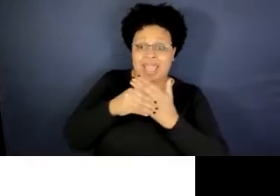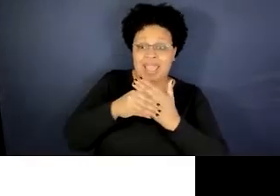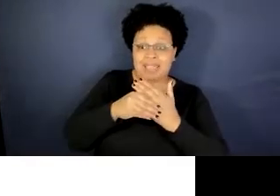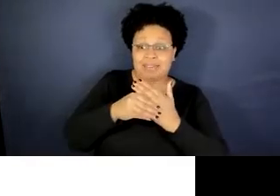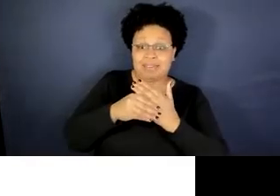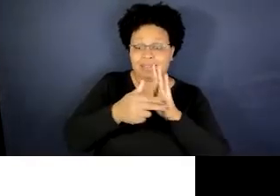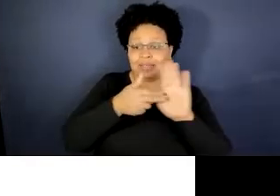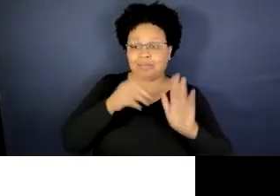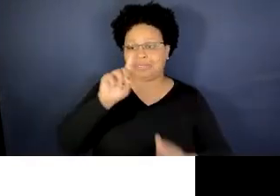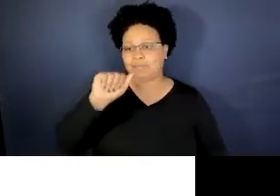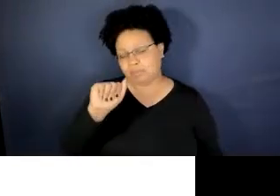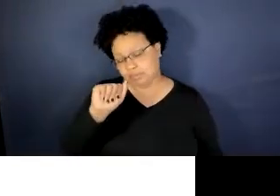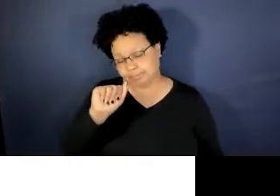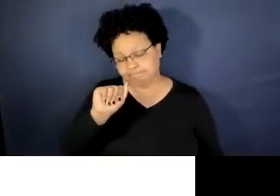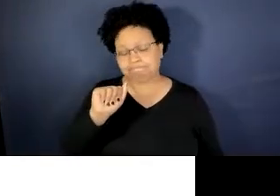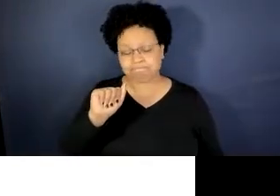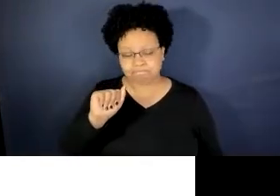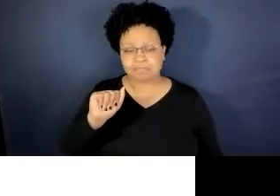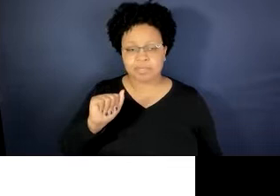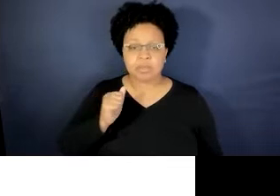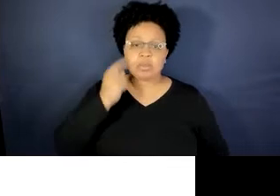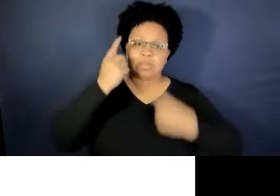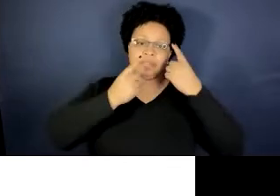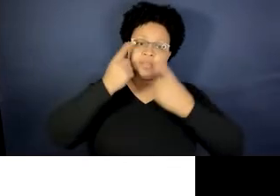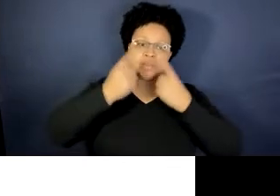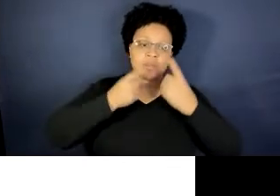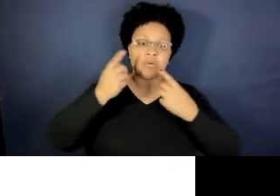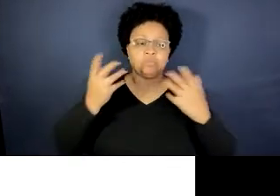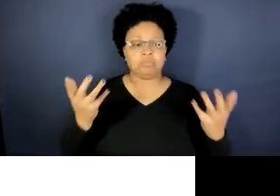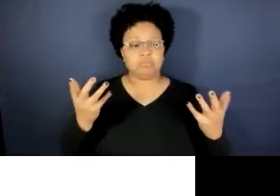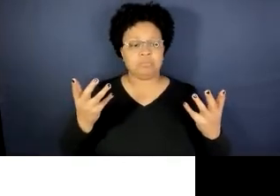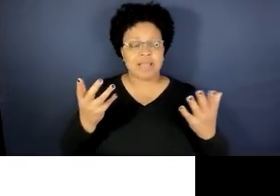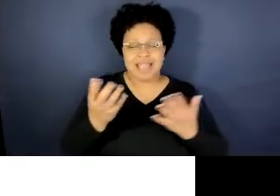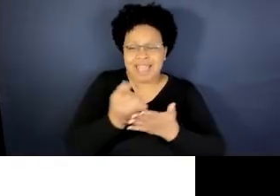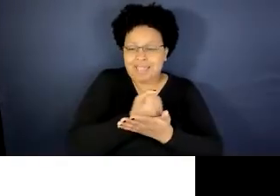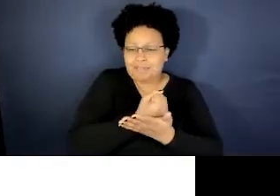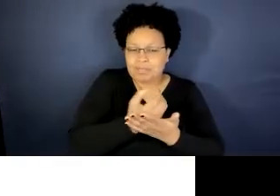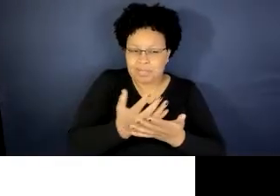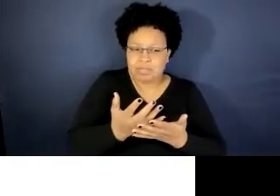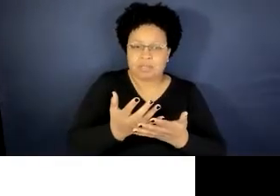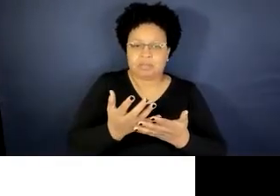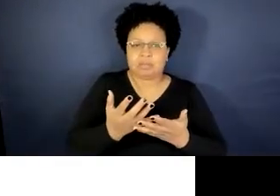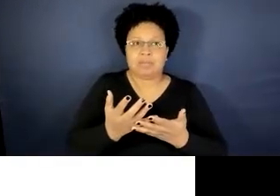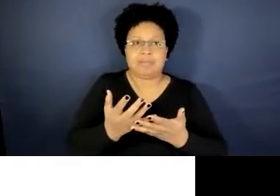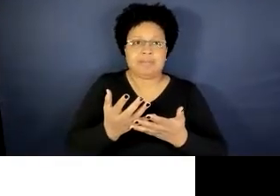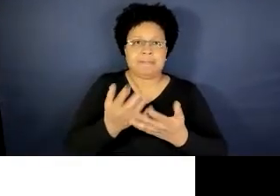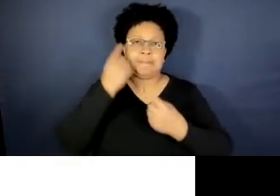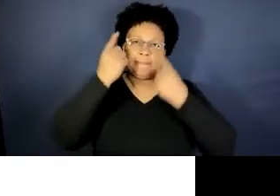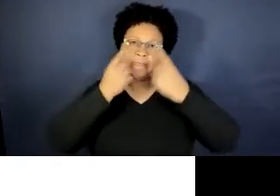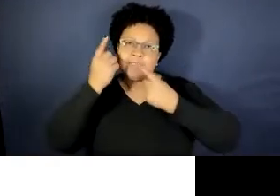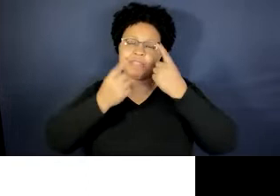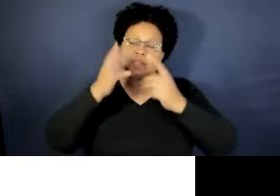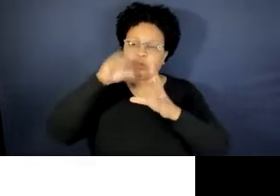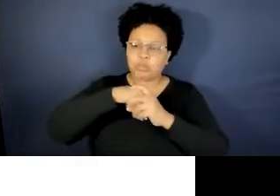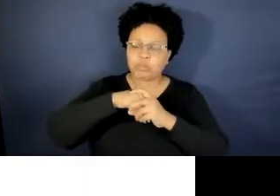top of it, okay? And when you think about that, all of what that does is that it allows us to look